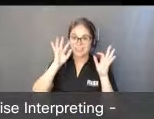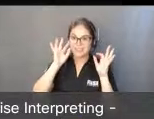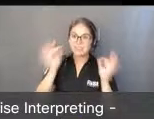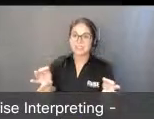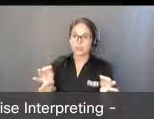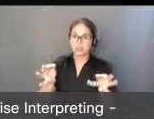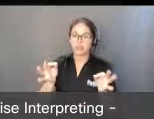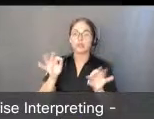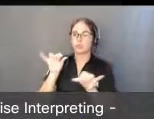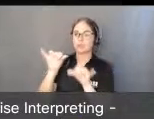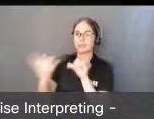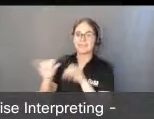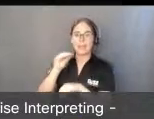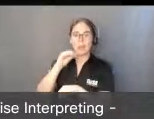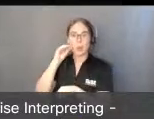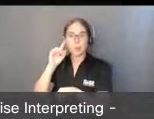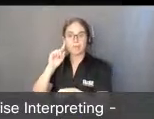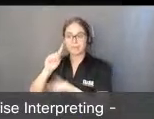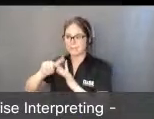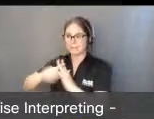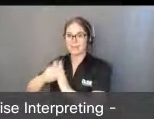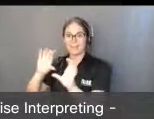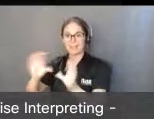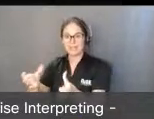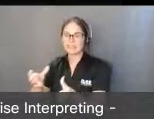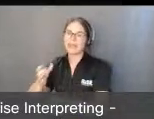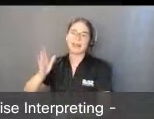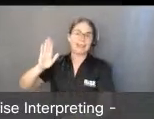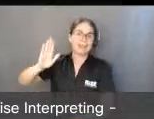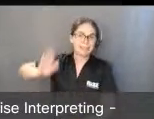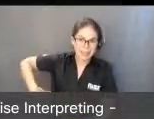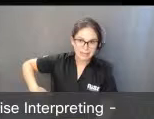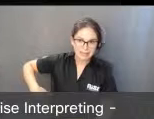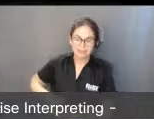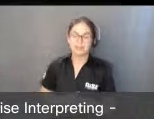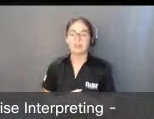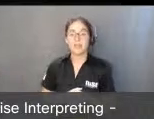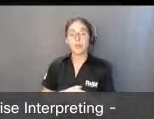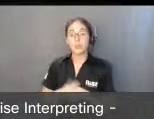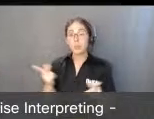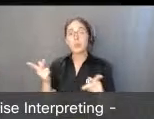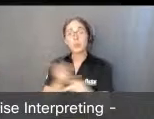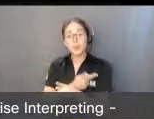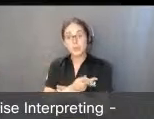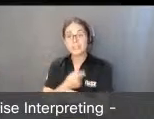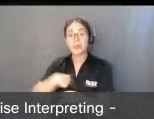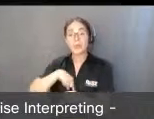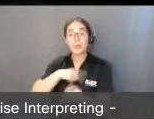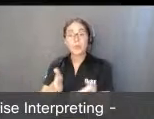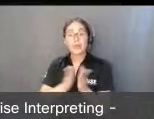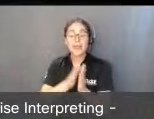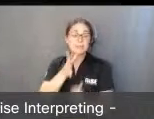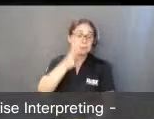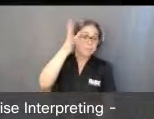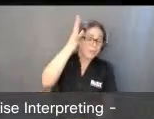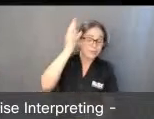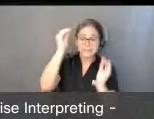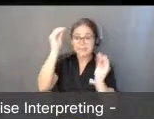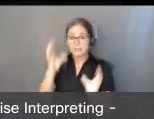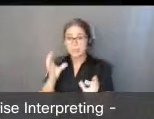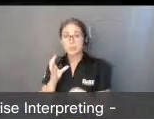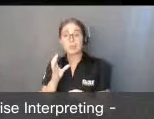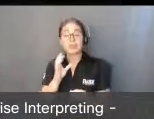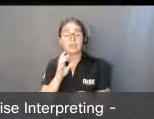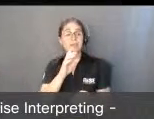learning came far too late in the summer. To make matters worse, CJUSD asked parents and families to make a decision about their